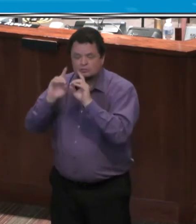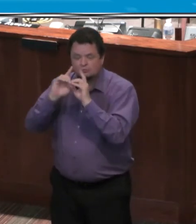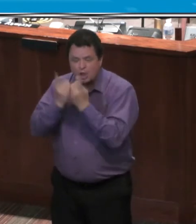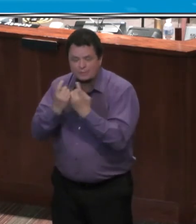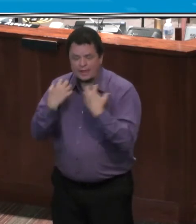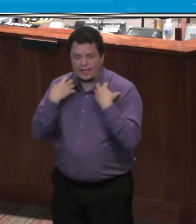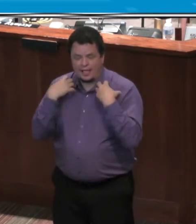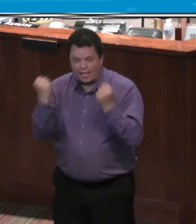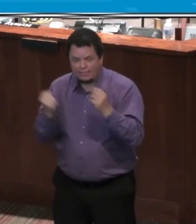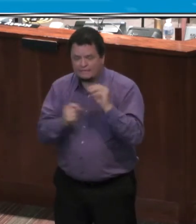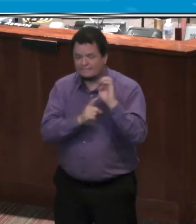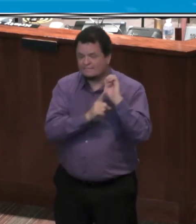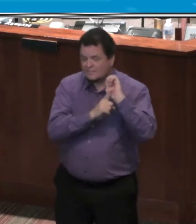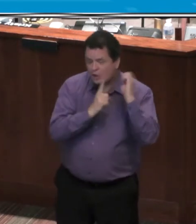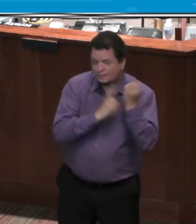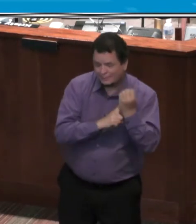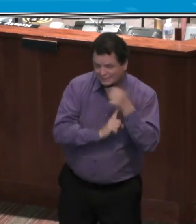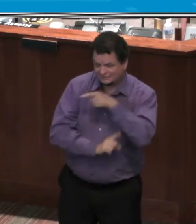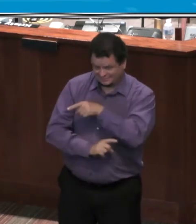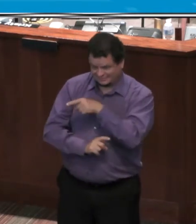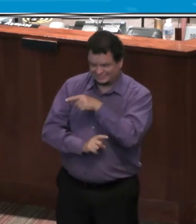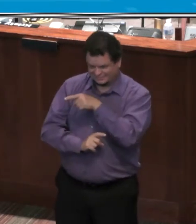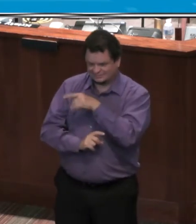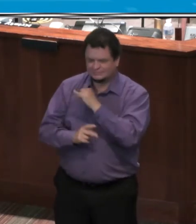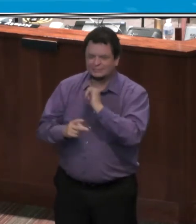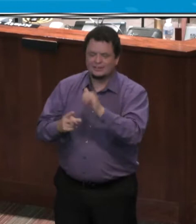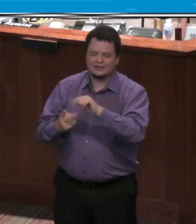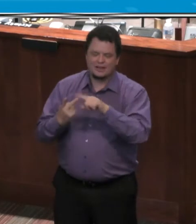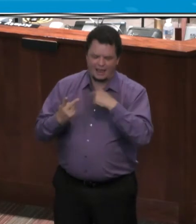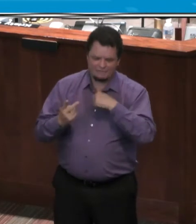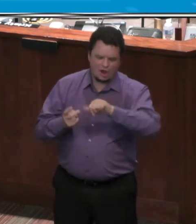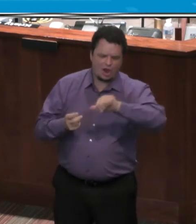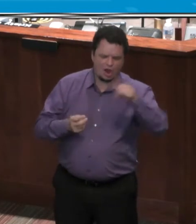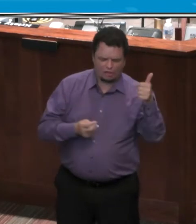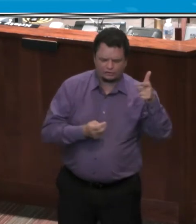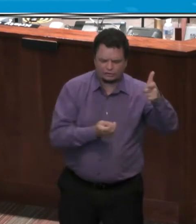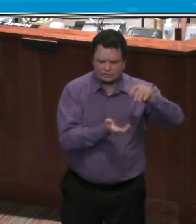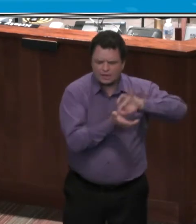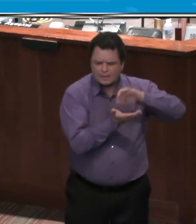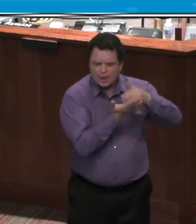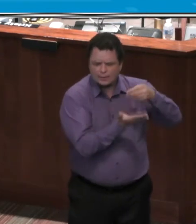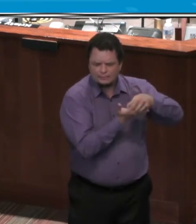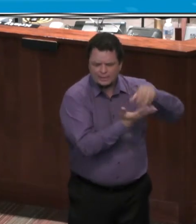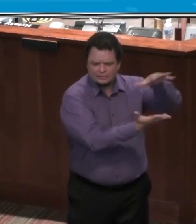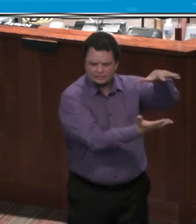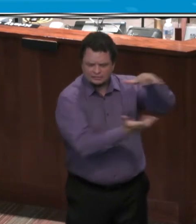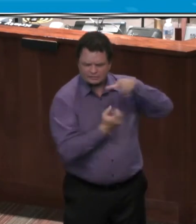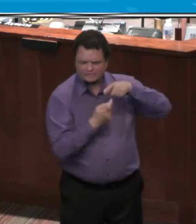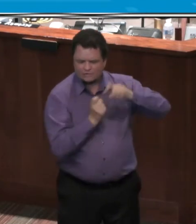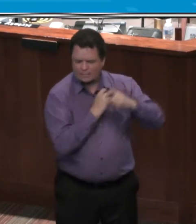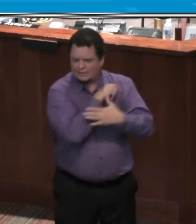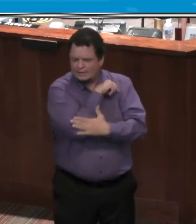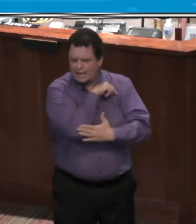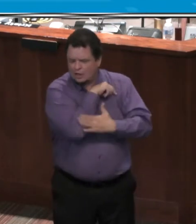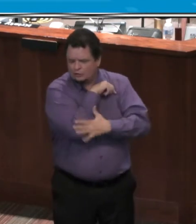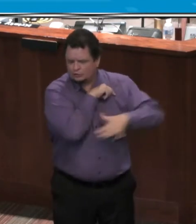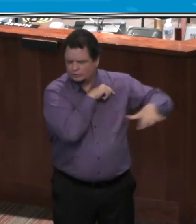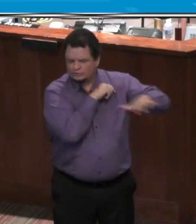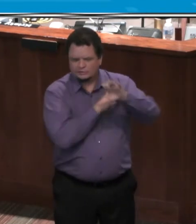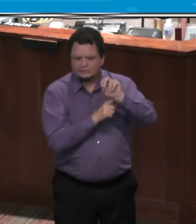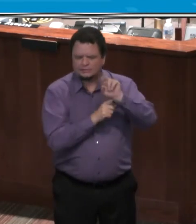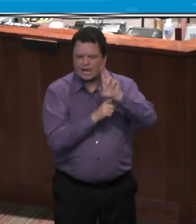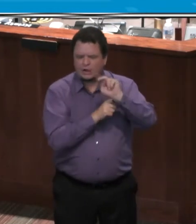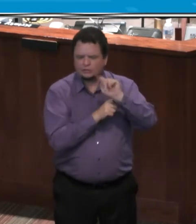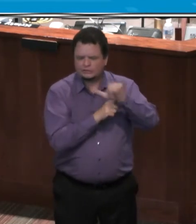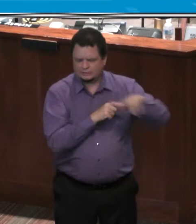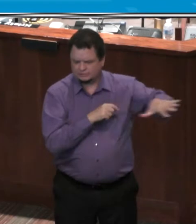as other amounts that had been spent so far from the allocation that the county gave El Paso County Public Health. The total of that amount